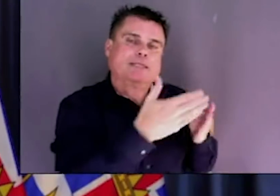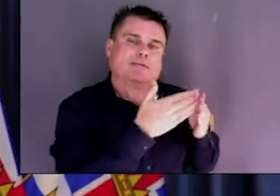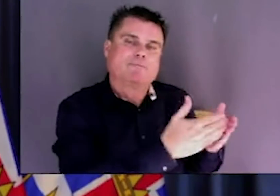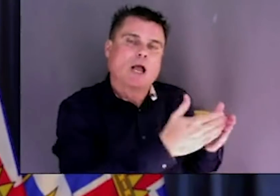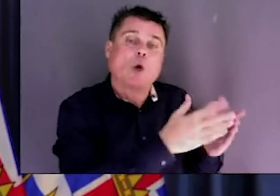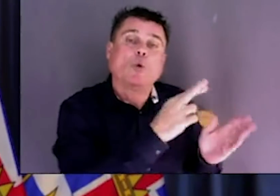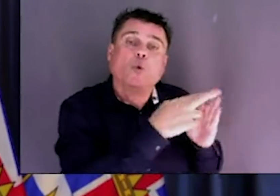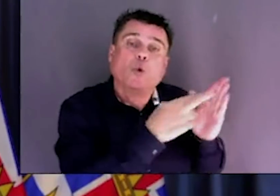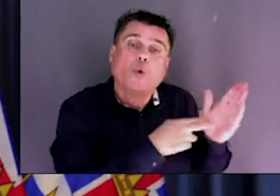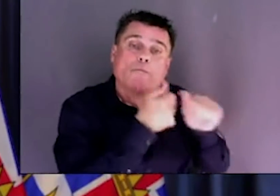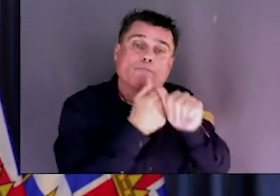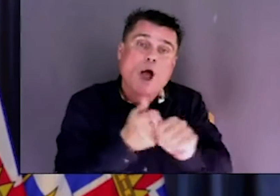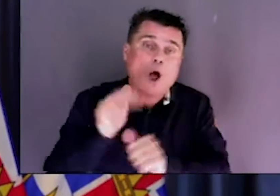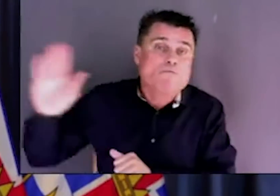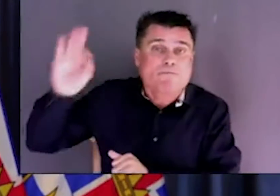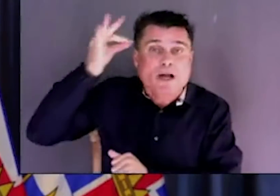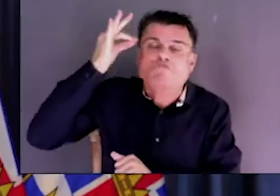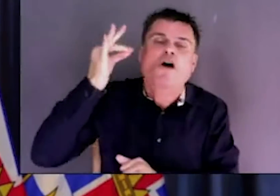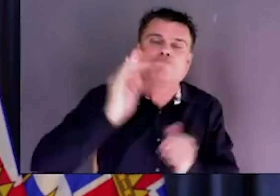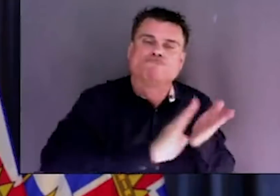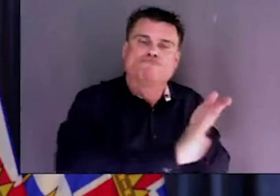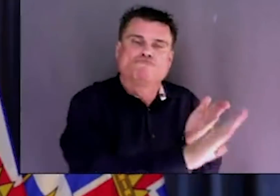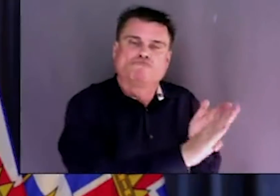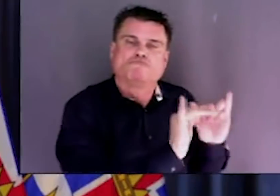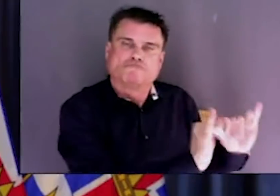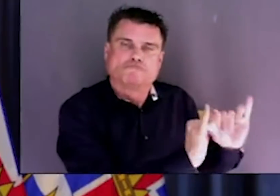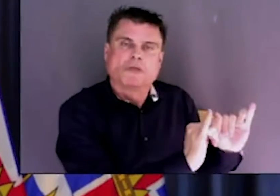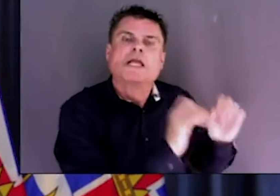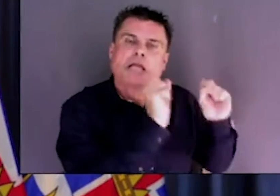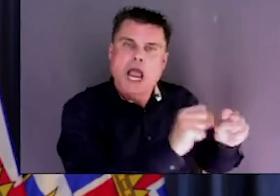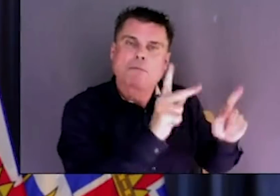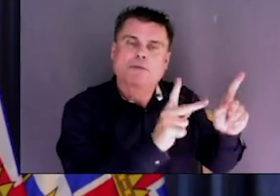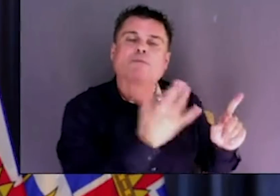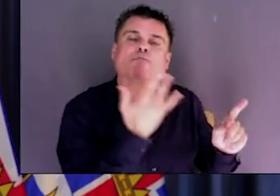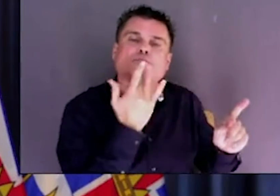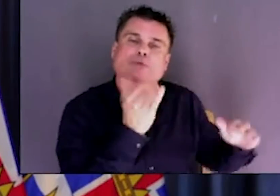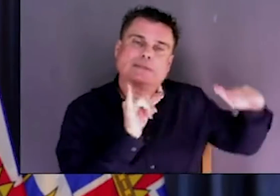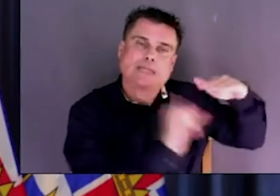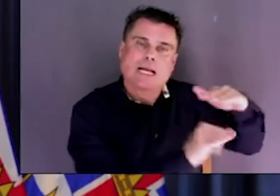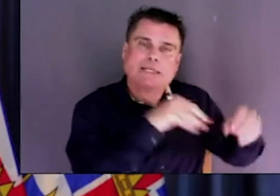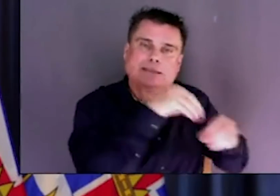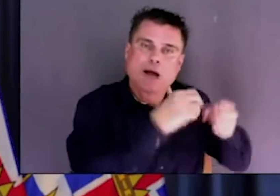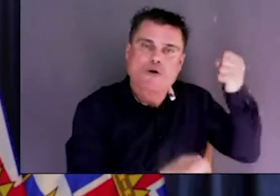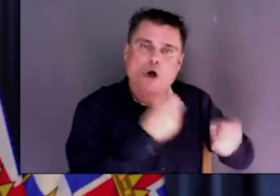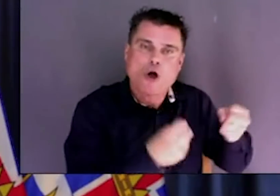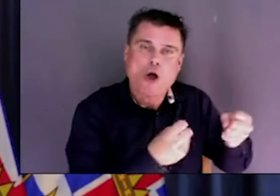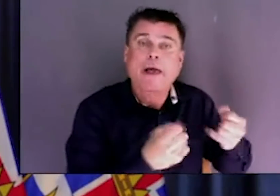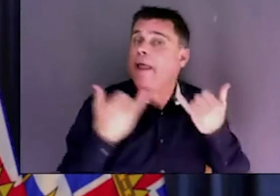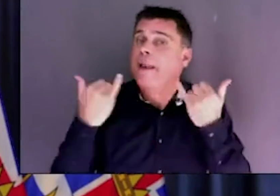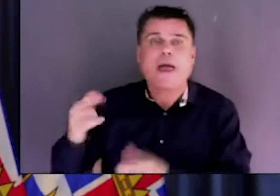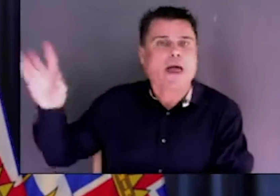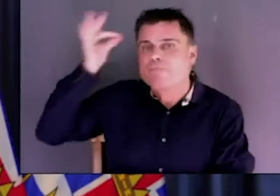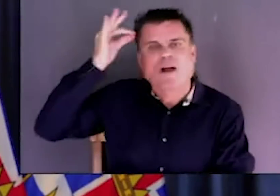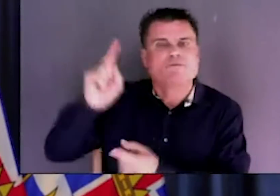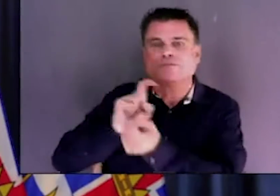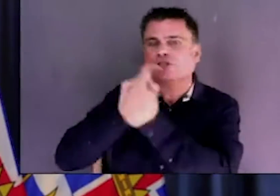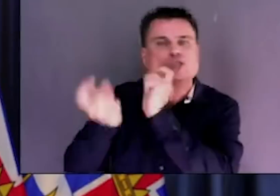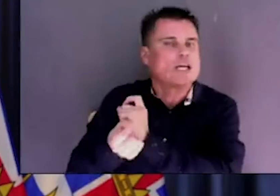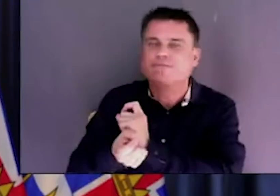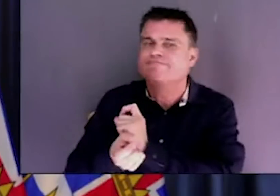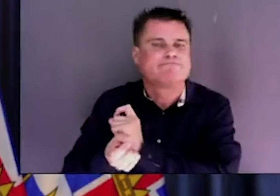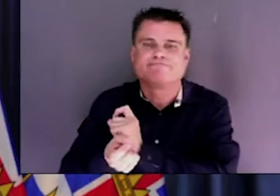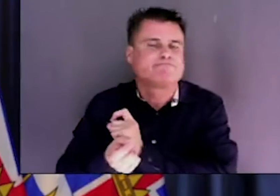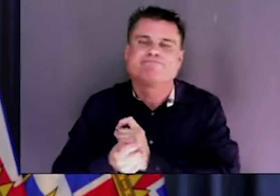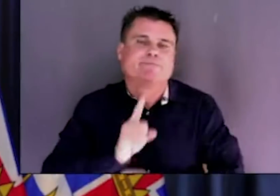and I both acknowledged that. I also was talking to him about a national or a pan-Canadian message about staying in your